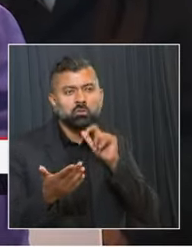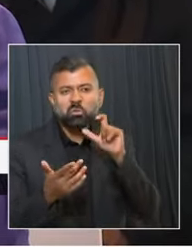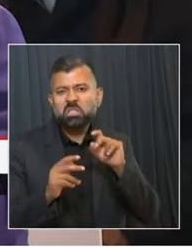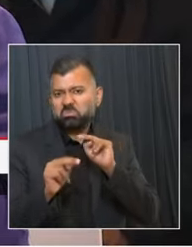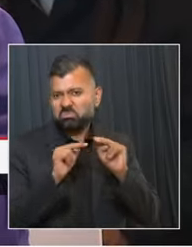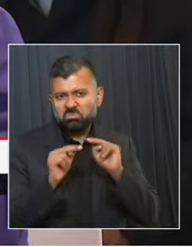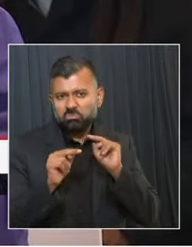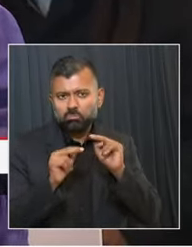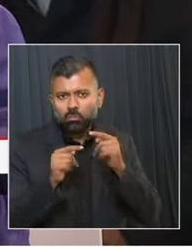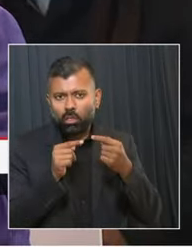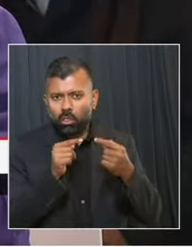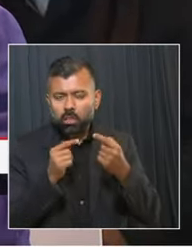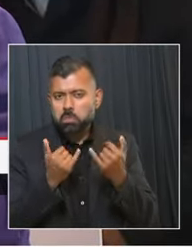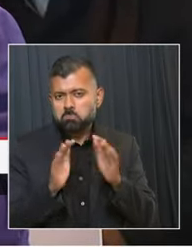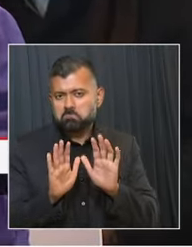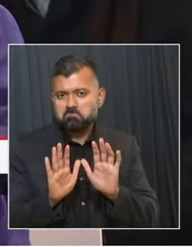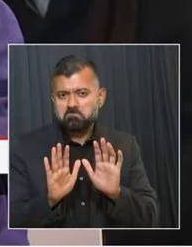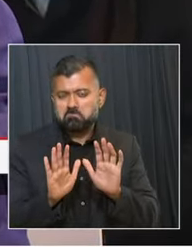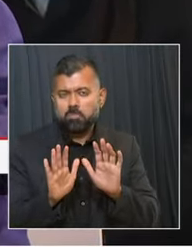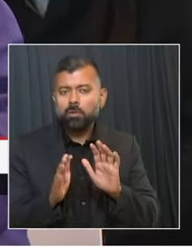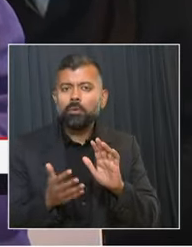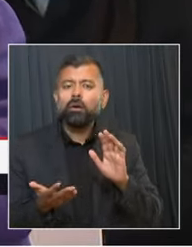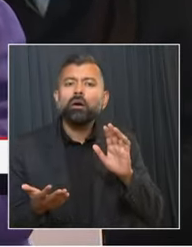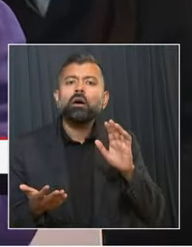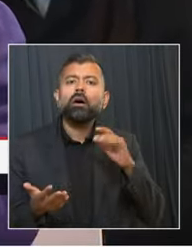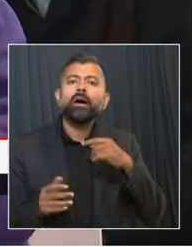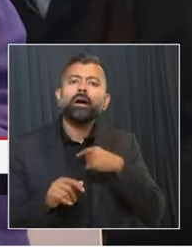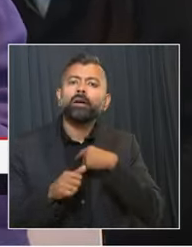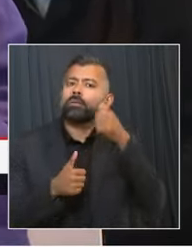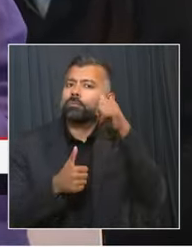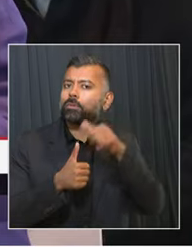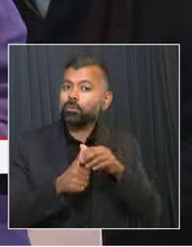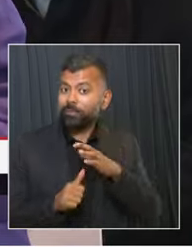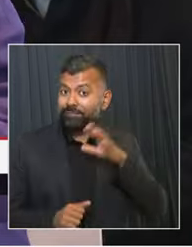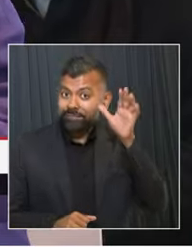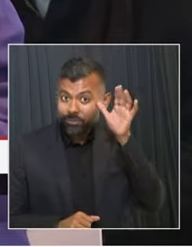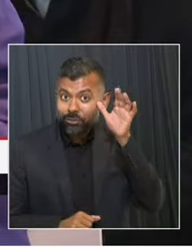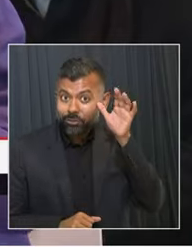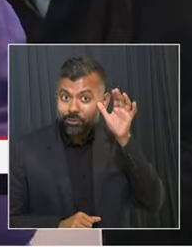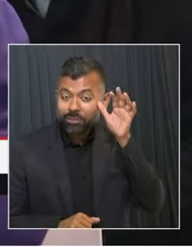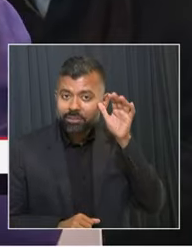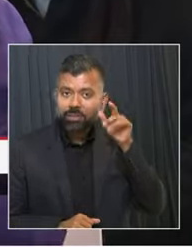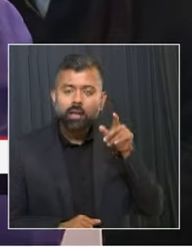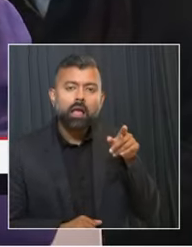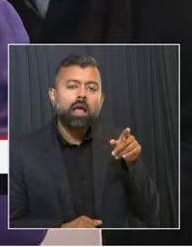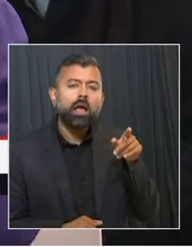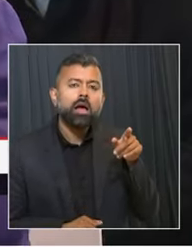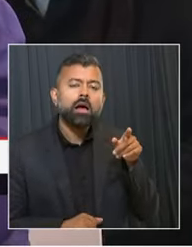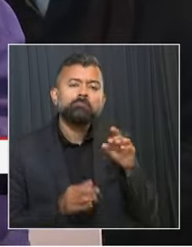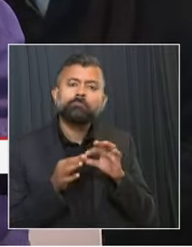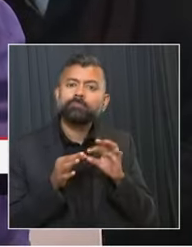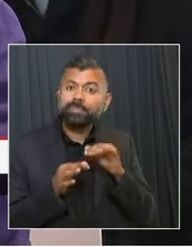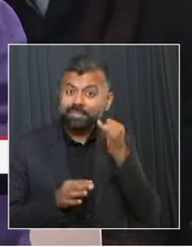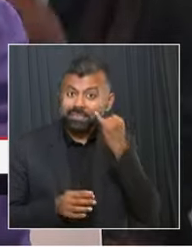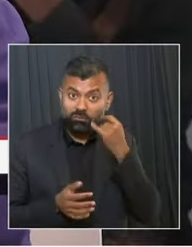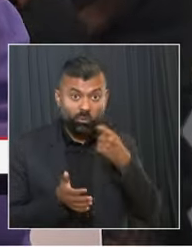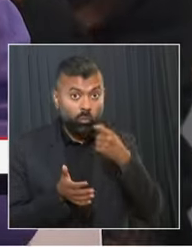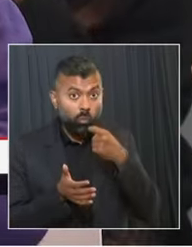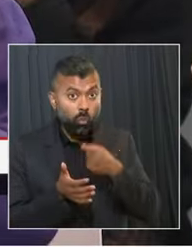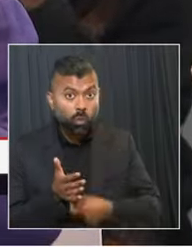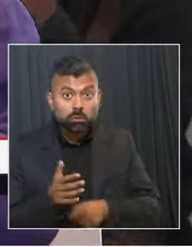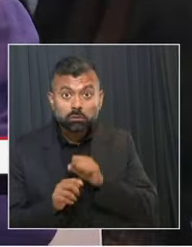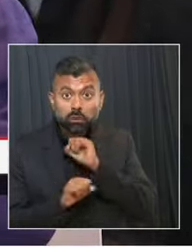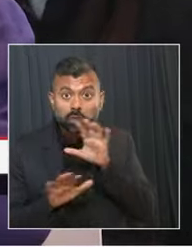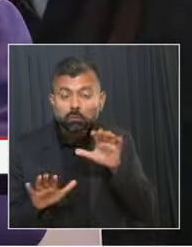seems like it costs nothing, be worried about it. But on the Medicaid side, it looks like we take folks from 138% to